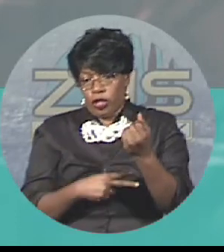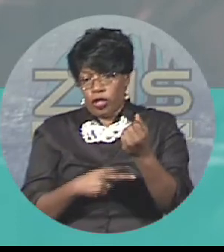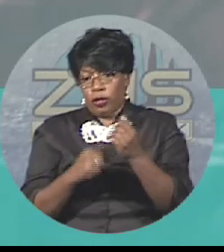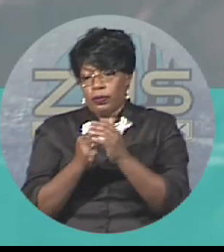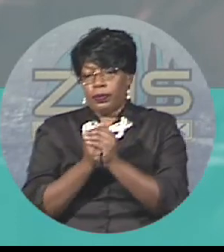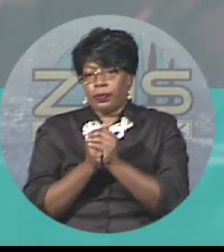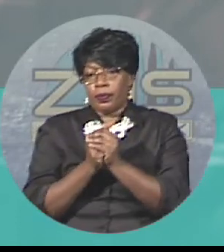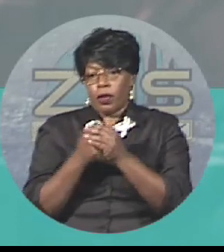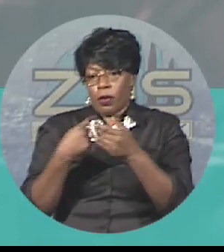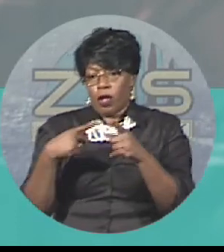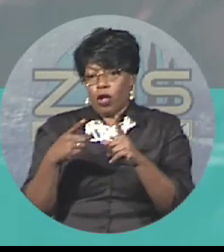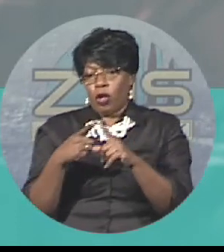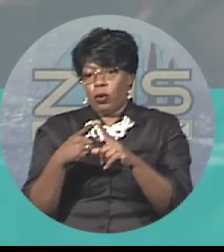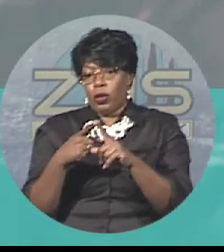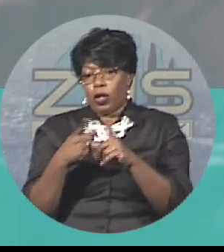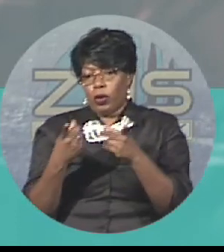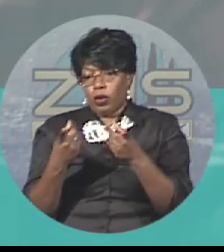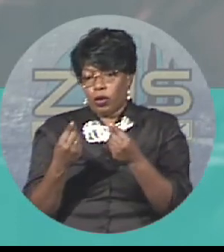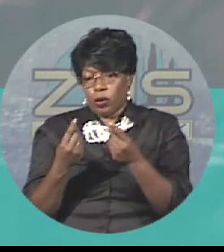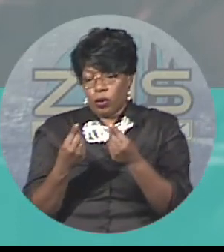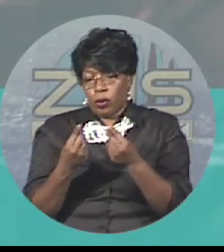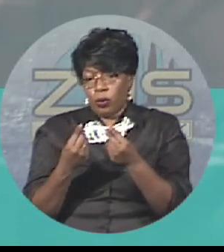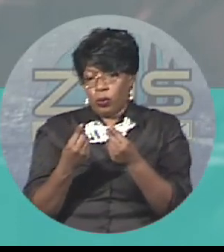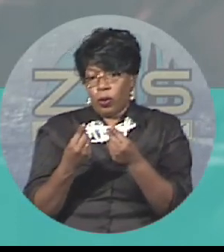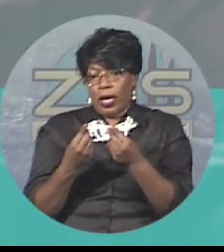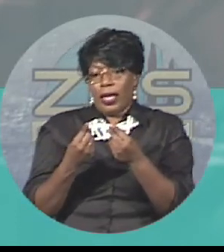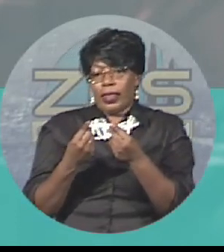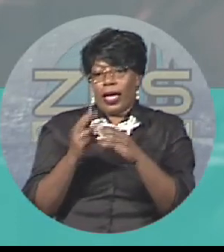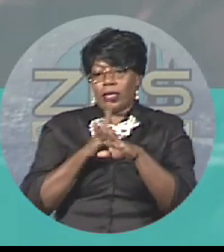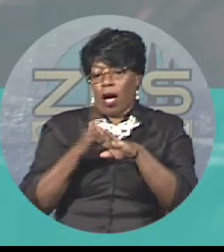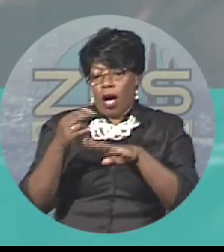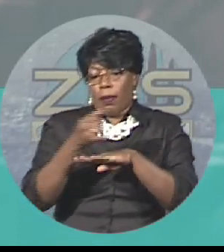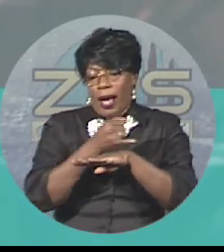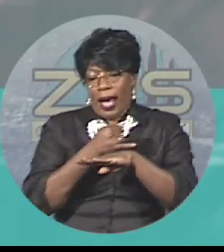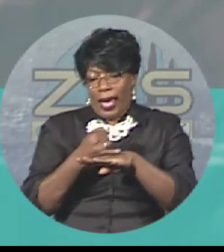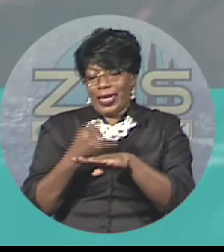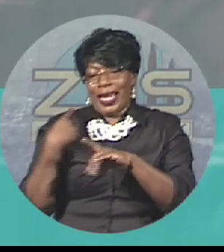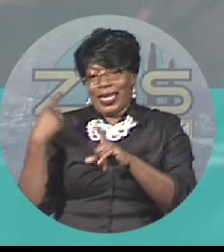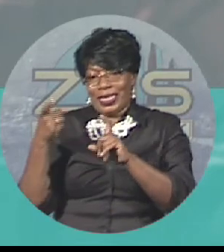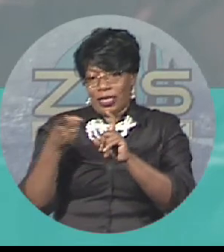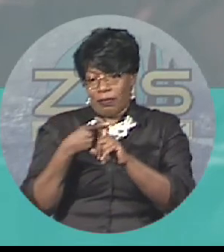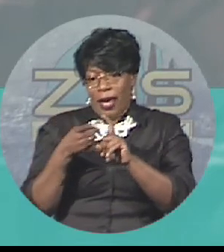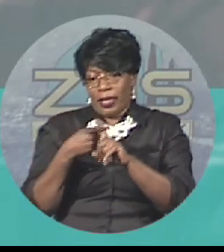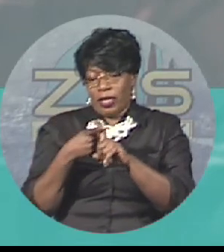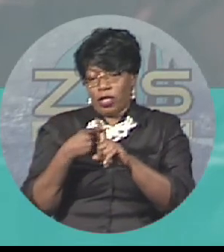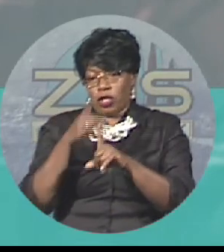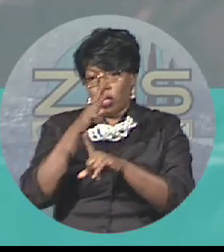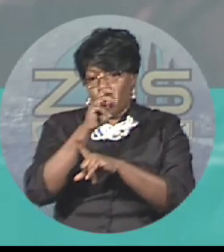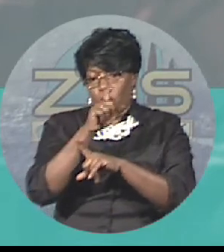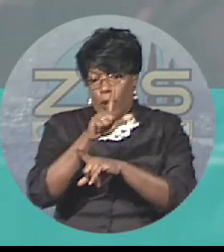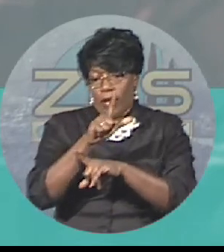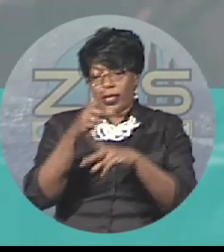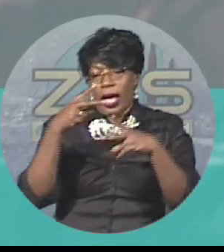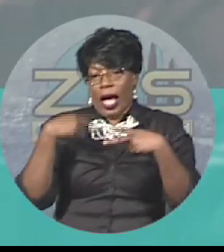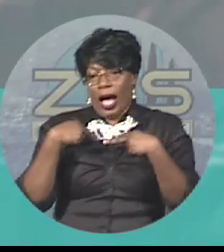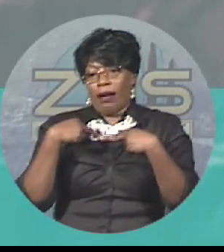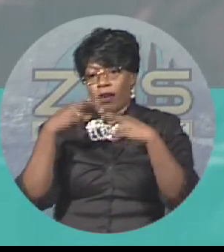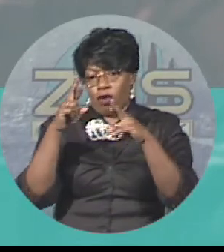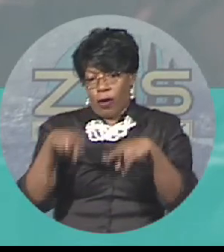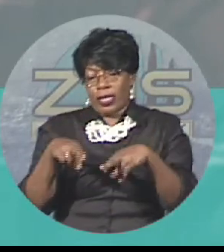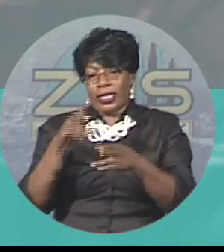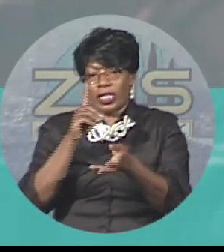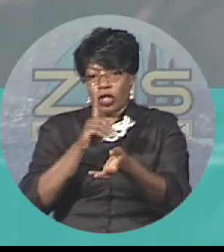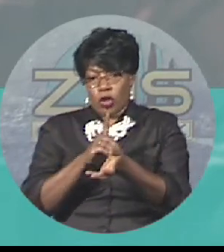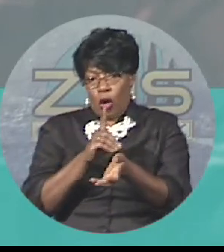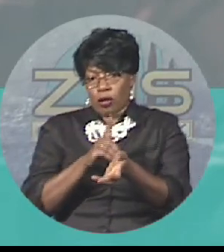We are going to ensure that Harbor Island and Spanish Wells have a resident doctor, and that all the clinics in